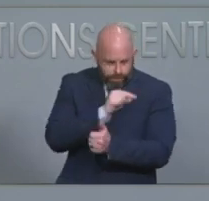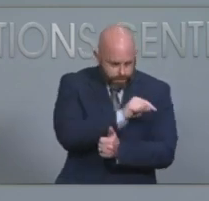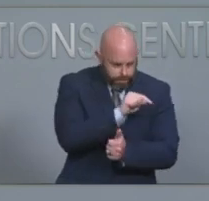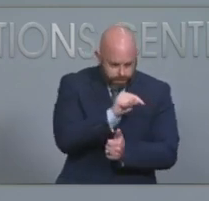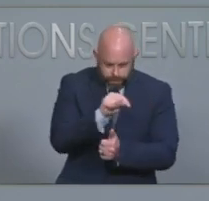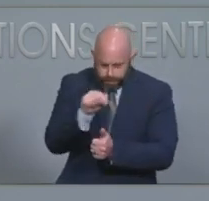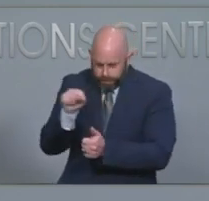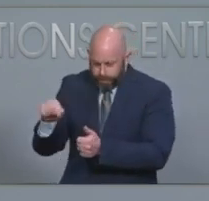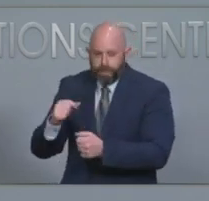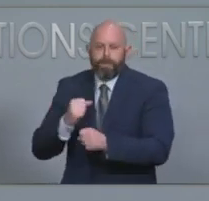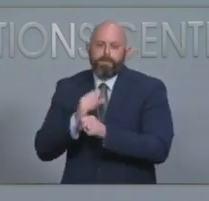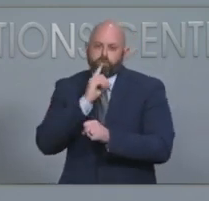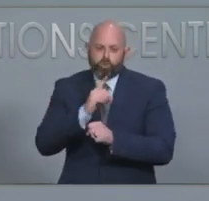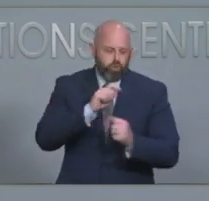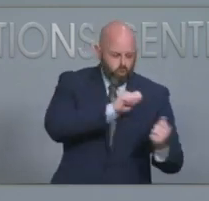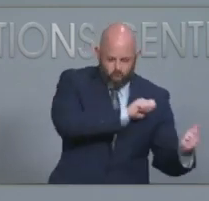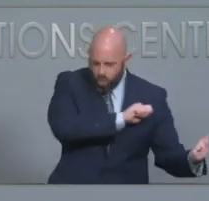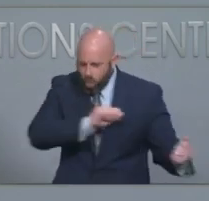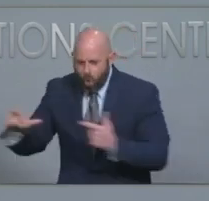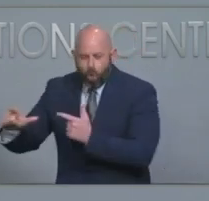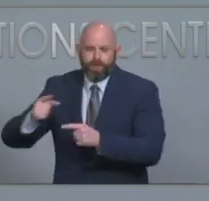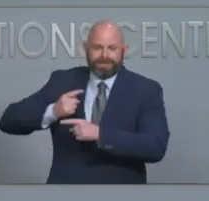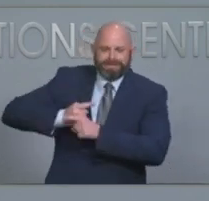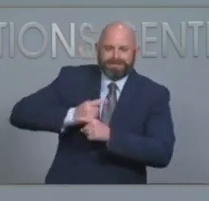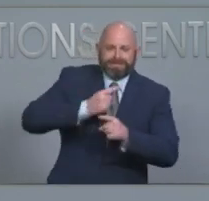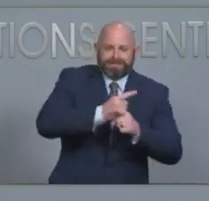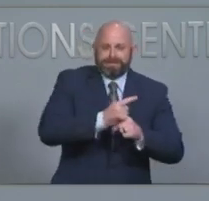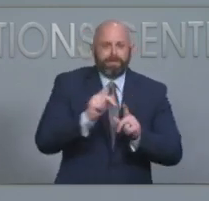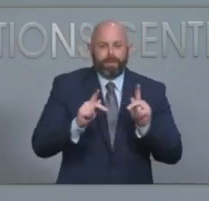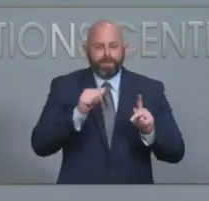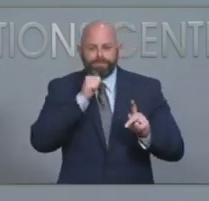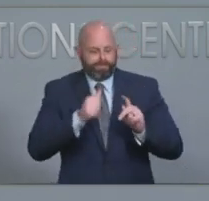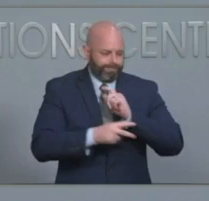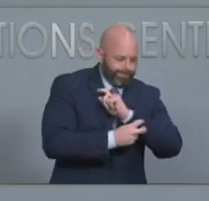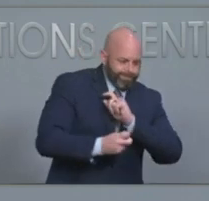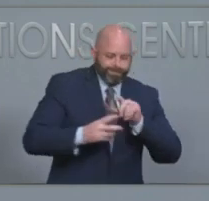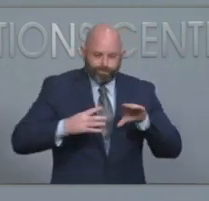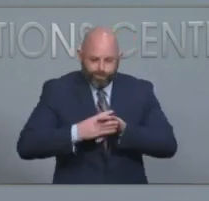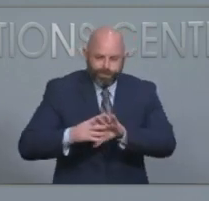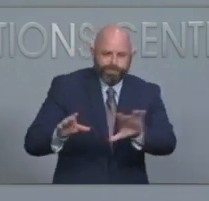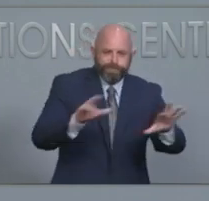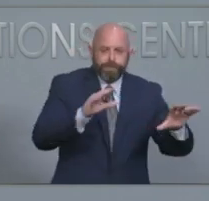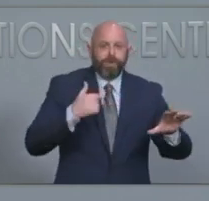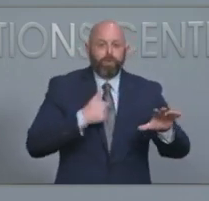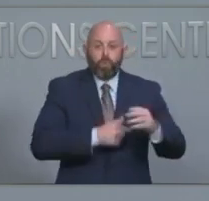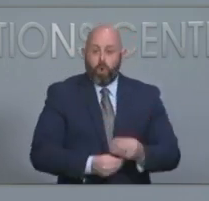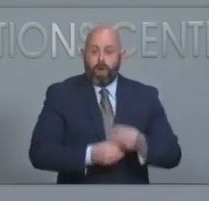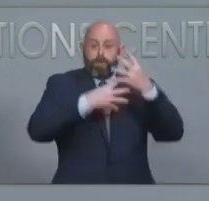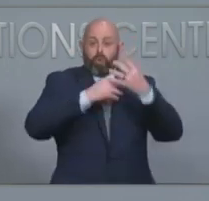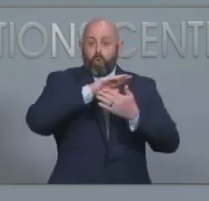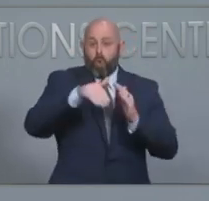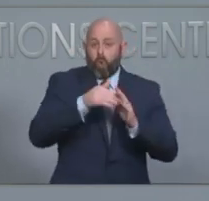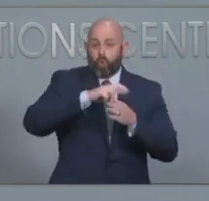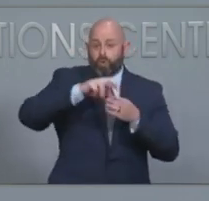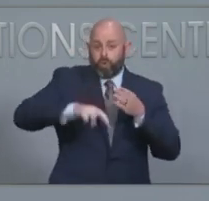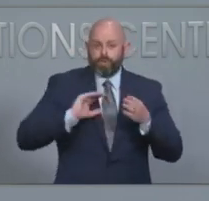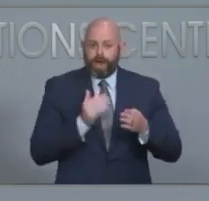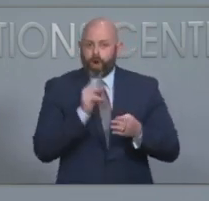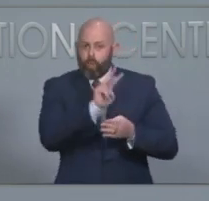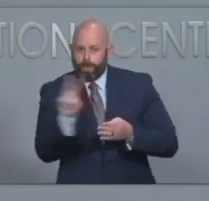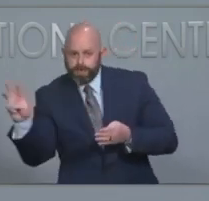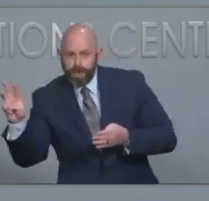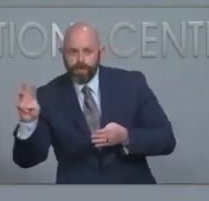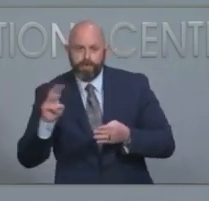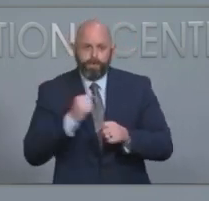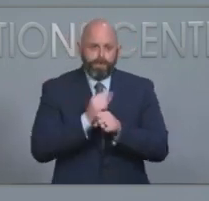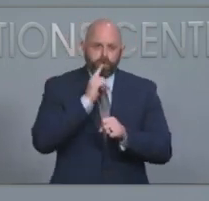in place to ensure that we have secure methods for uploading the election results to make